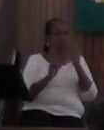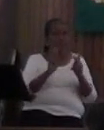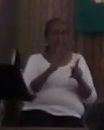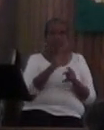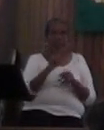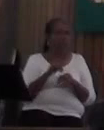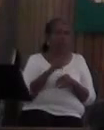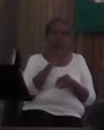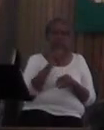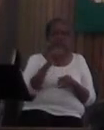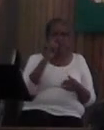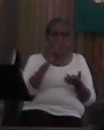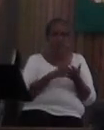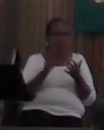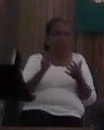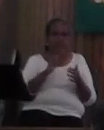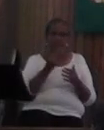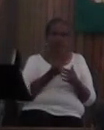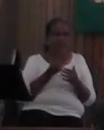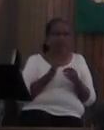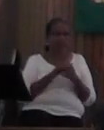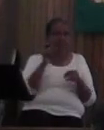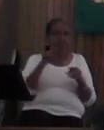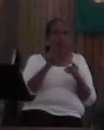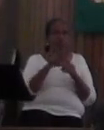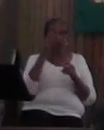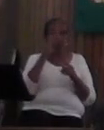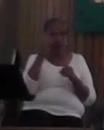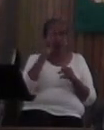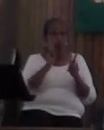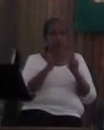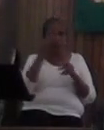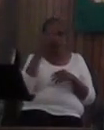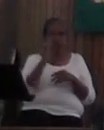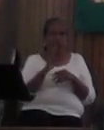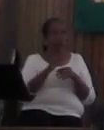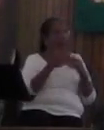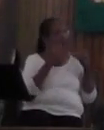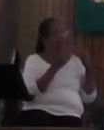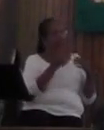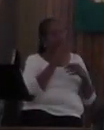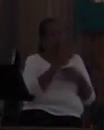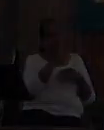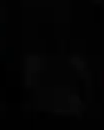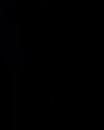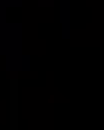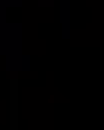either. This is the word of God for the people of God. Thanks be to God. Amen.